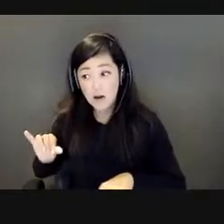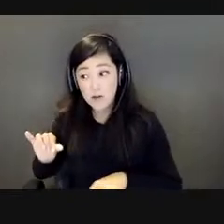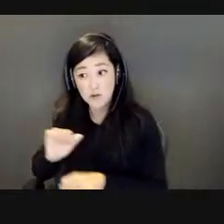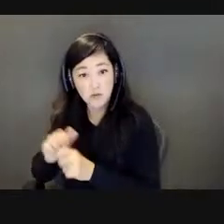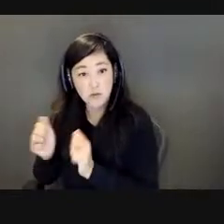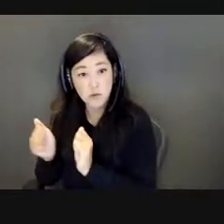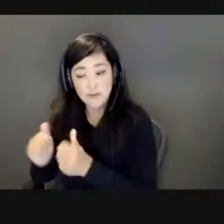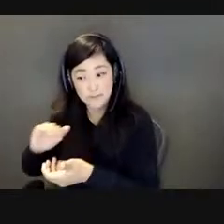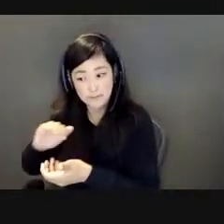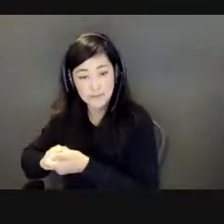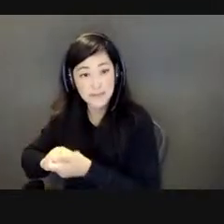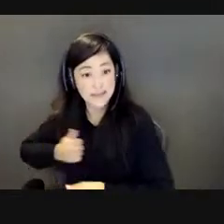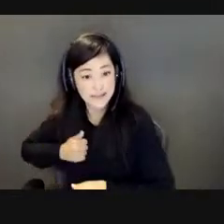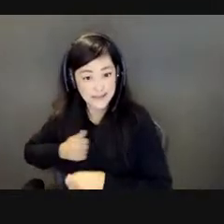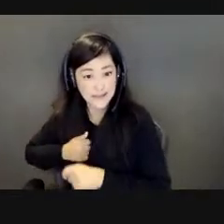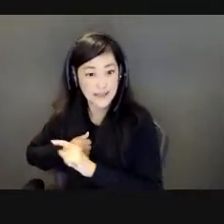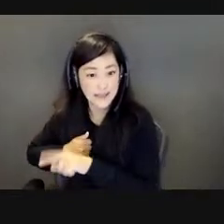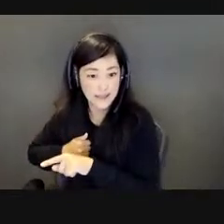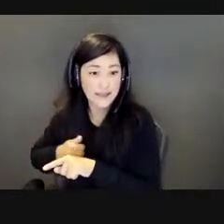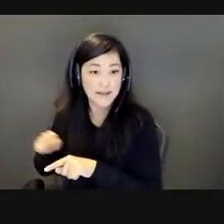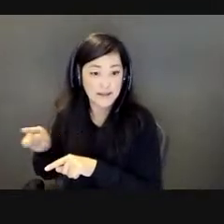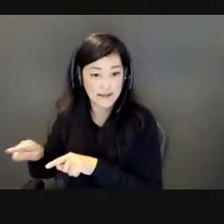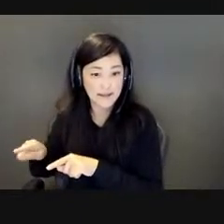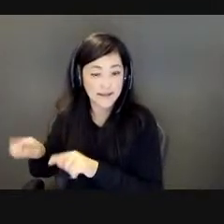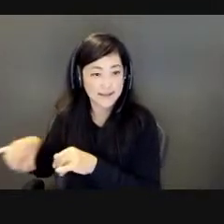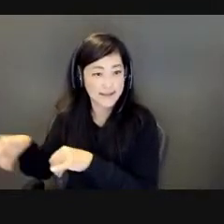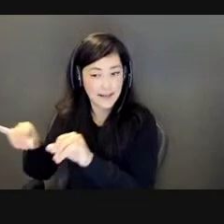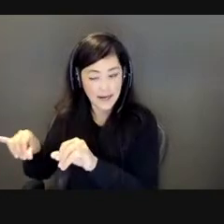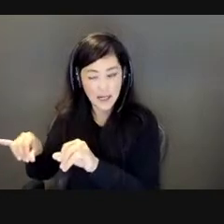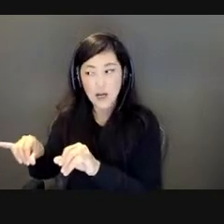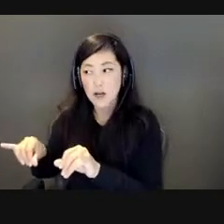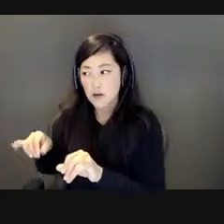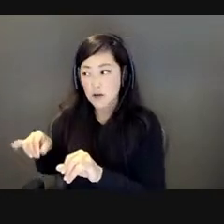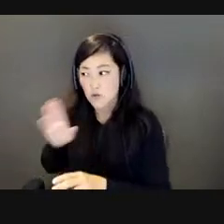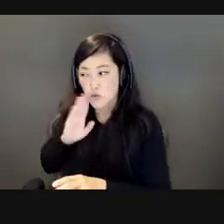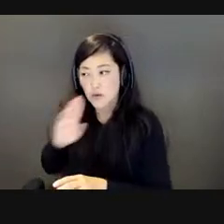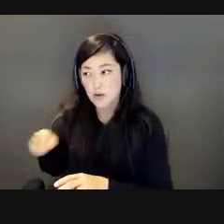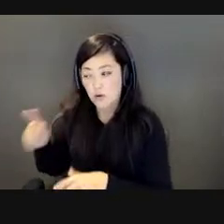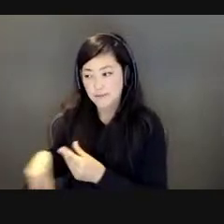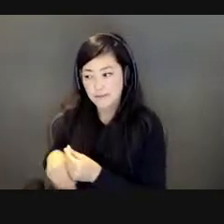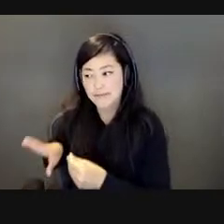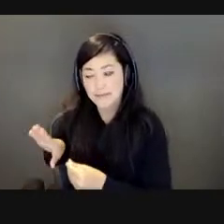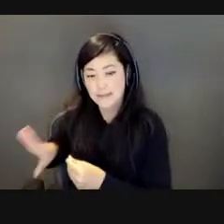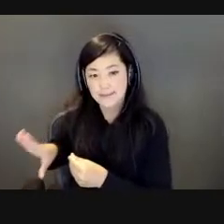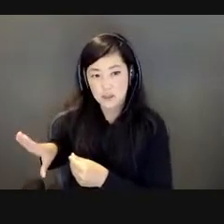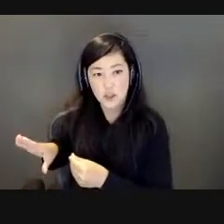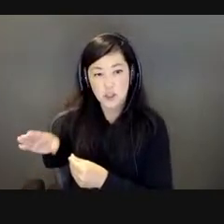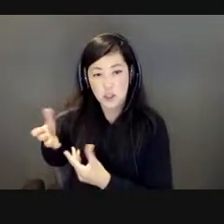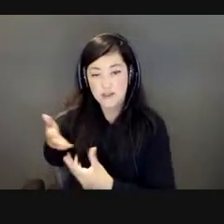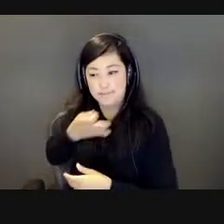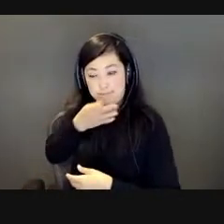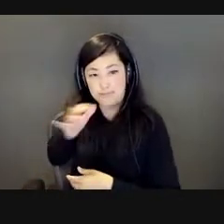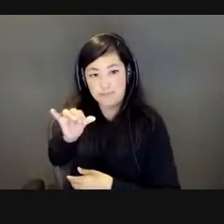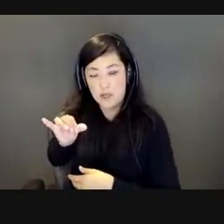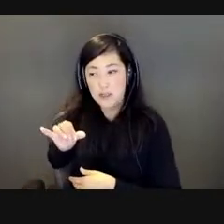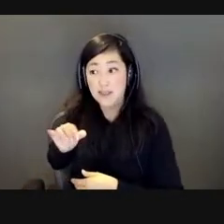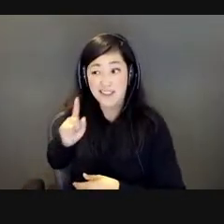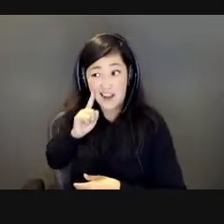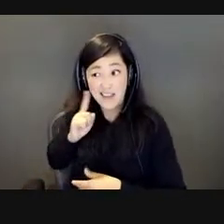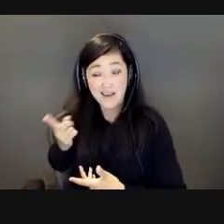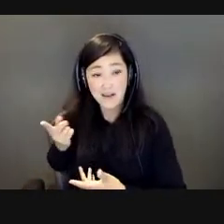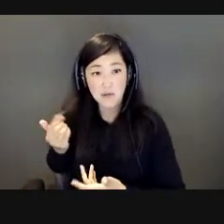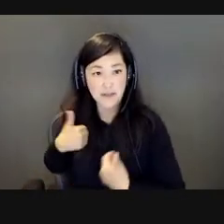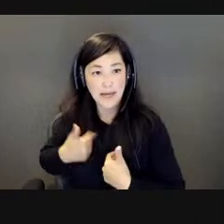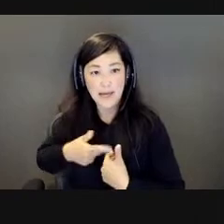tends always to be that type of expertise provided into our work, and there's been a really close collaboration that I'm aware of between